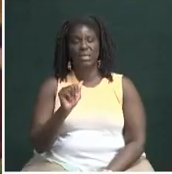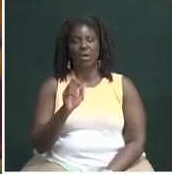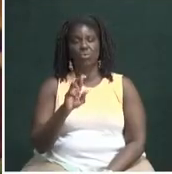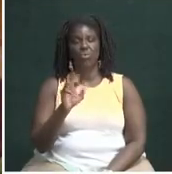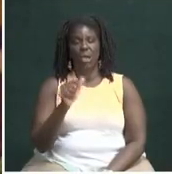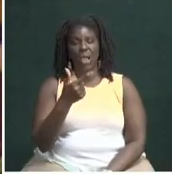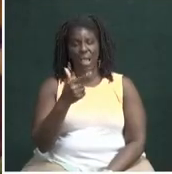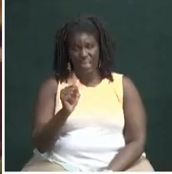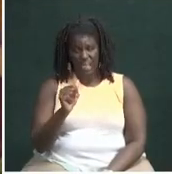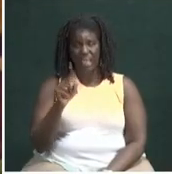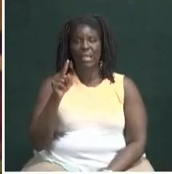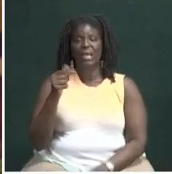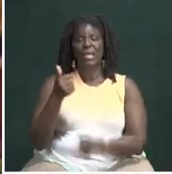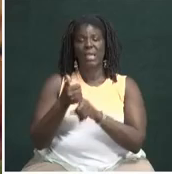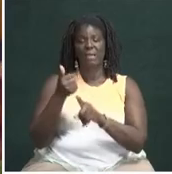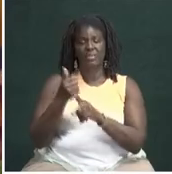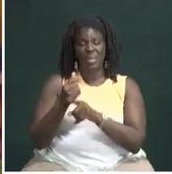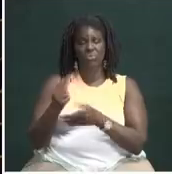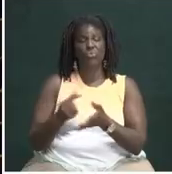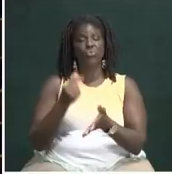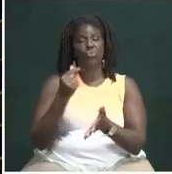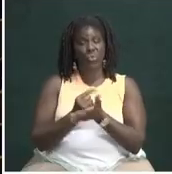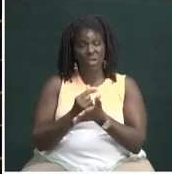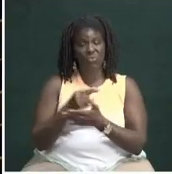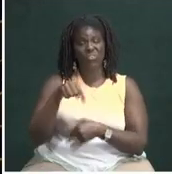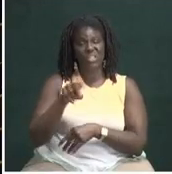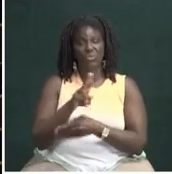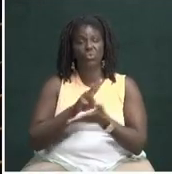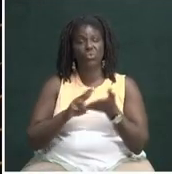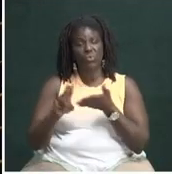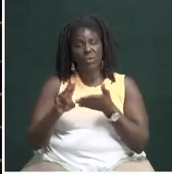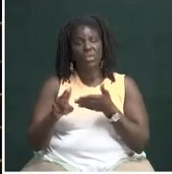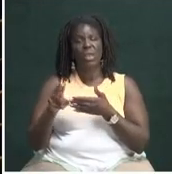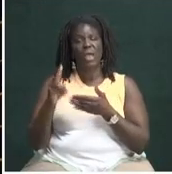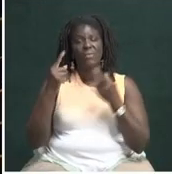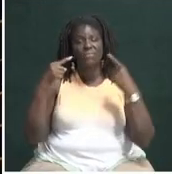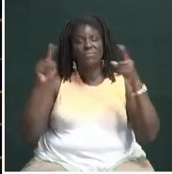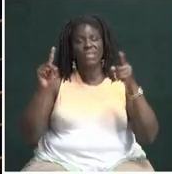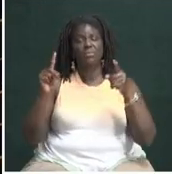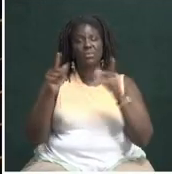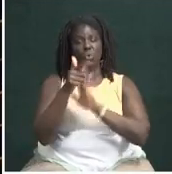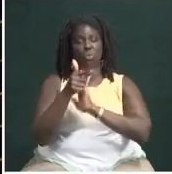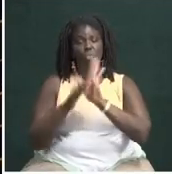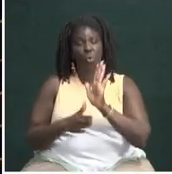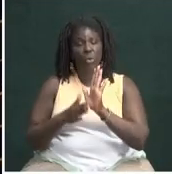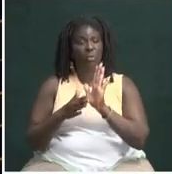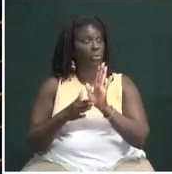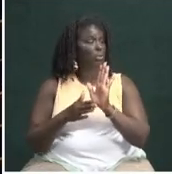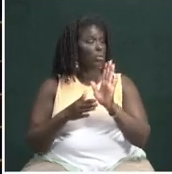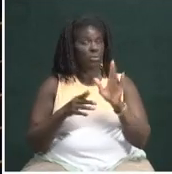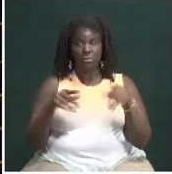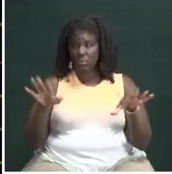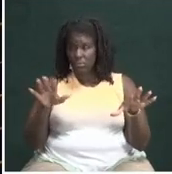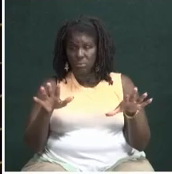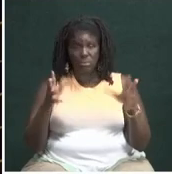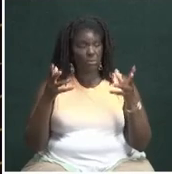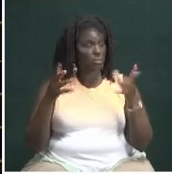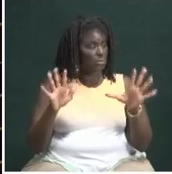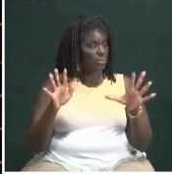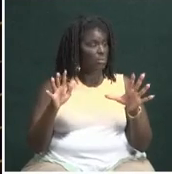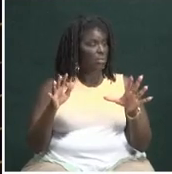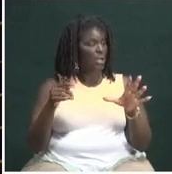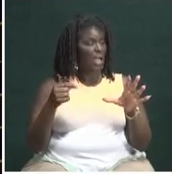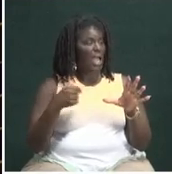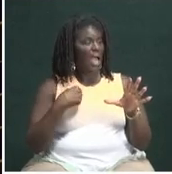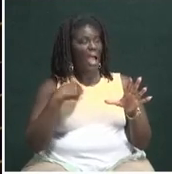University of La Verne, renowned attorney. Thank you, Frank. Did I get all the trustees? I didn't miss anybody because I report